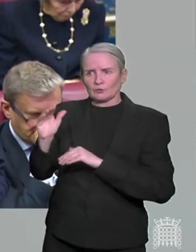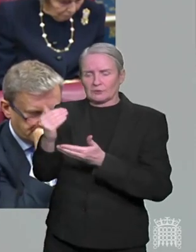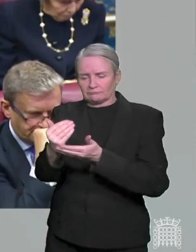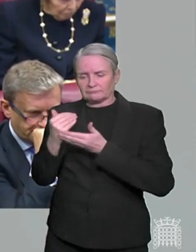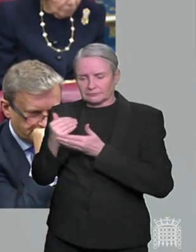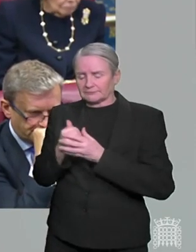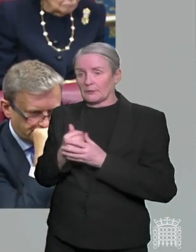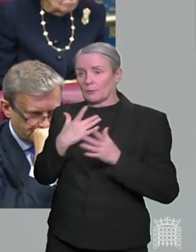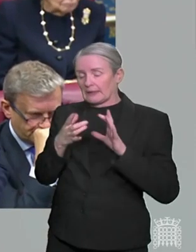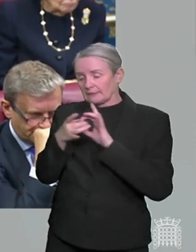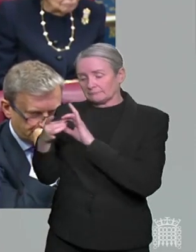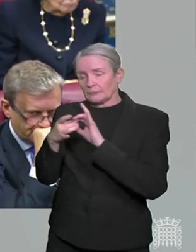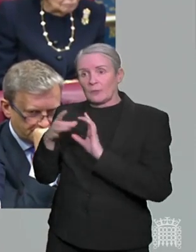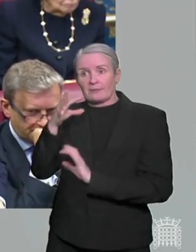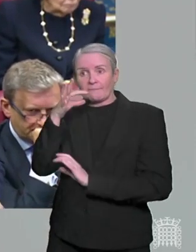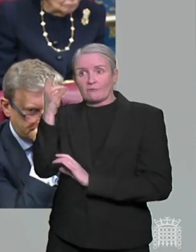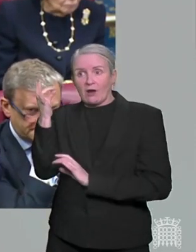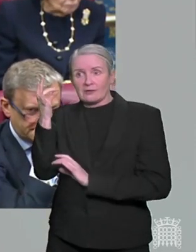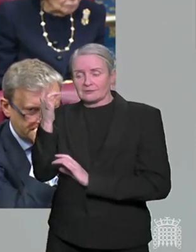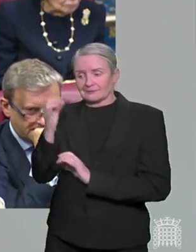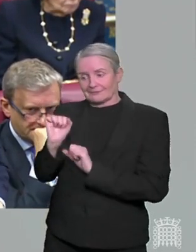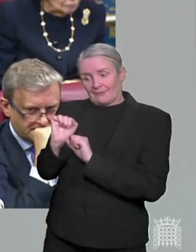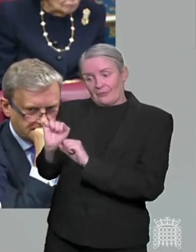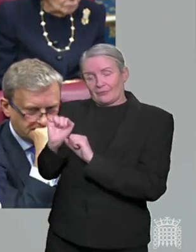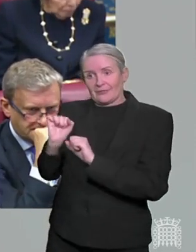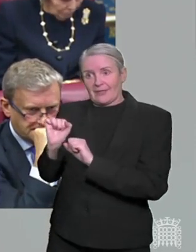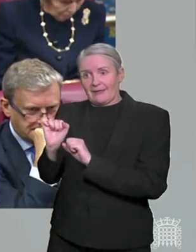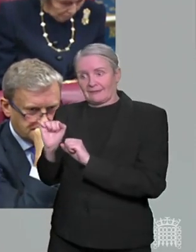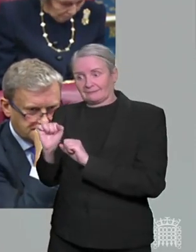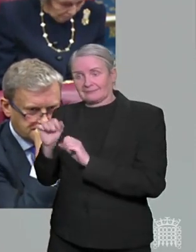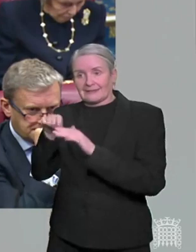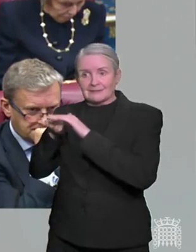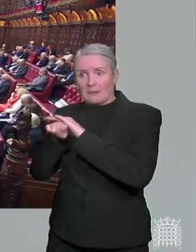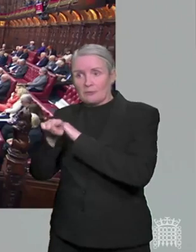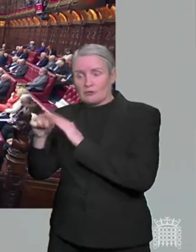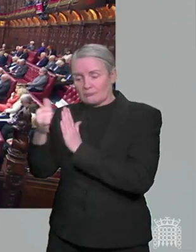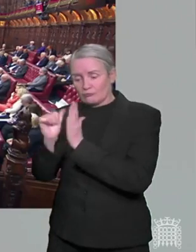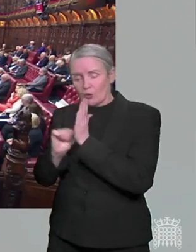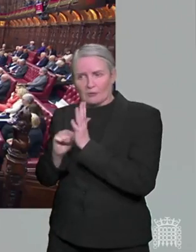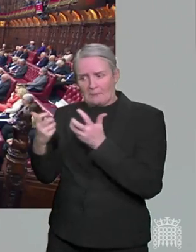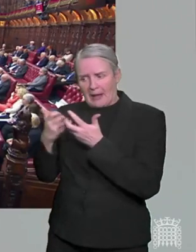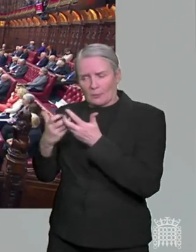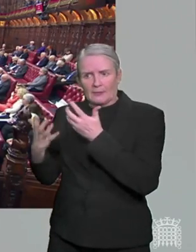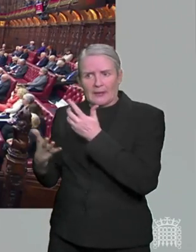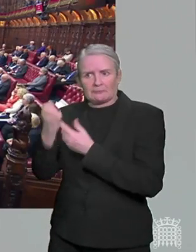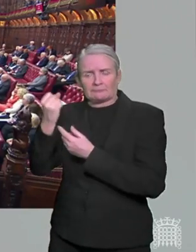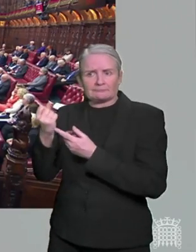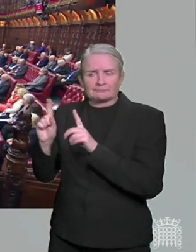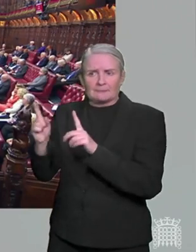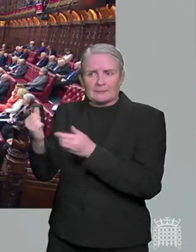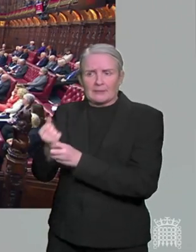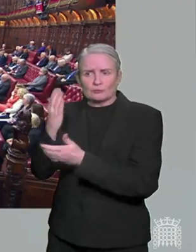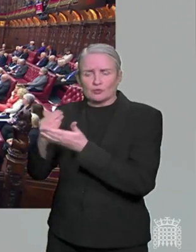then work with them about talking about how they're going to secure their future for their submarine programme. My Lords, nobody has yet